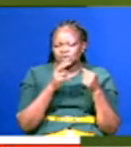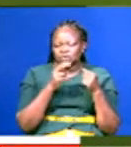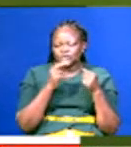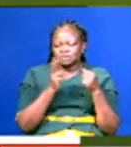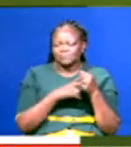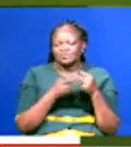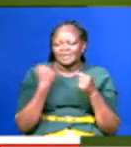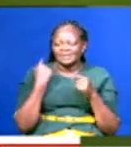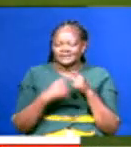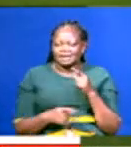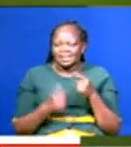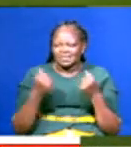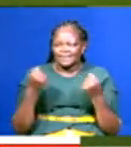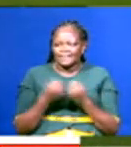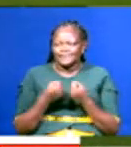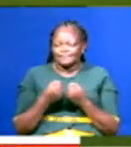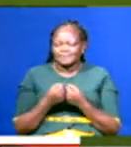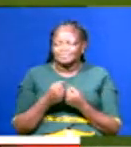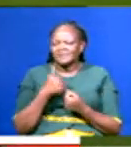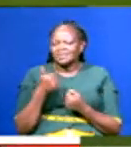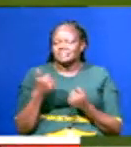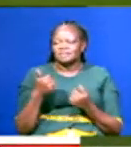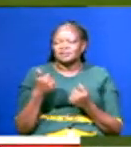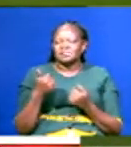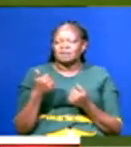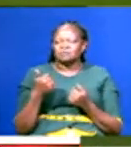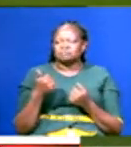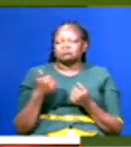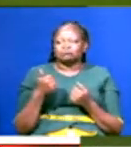match, Benfica will host Club Brugge.